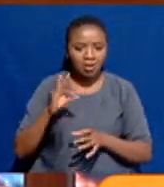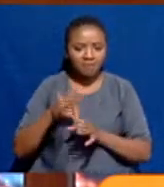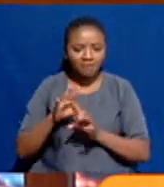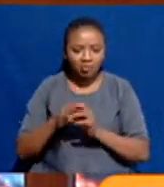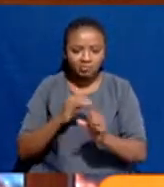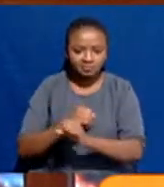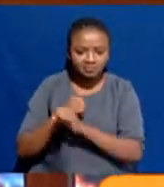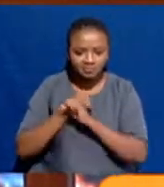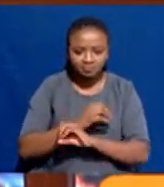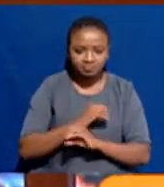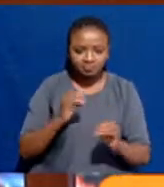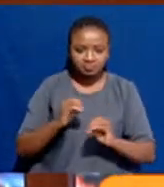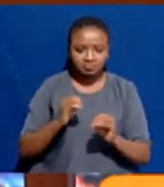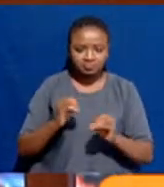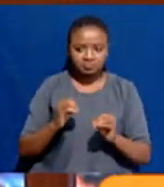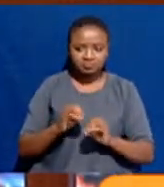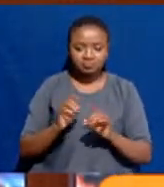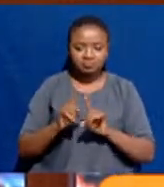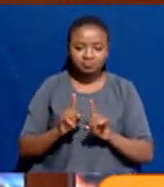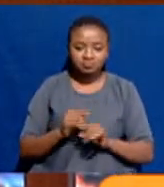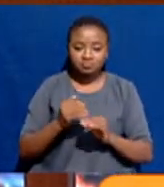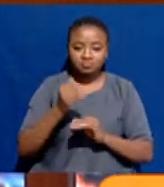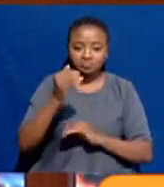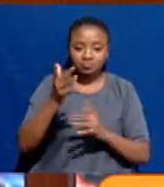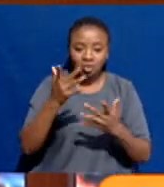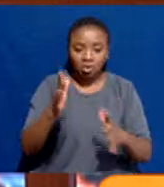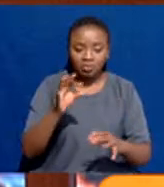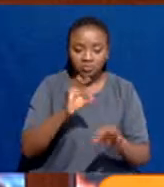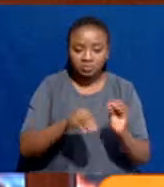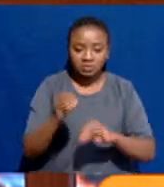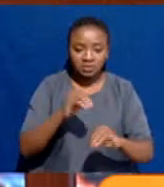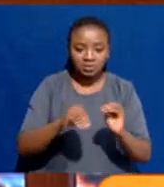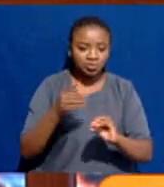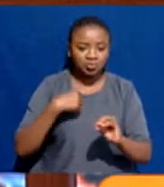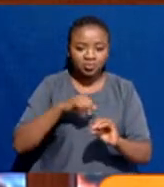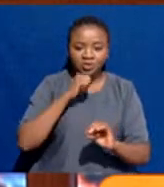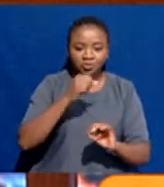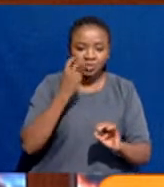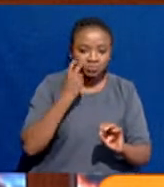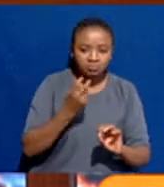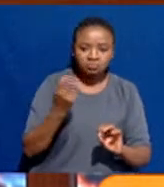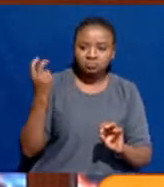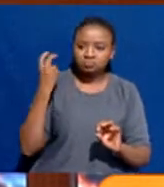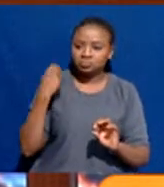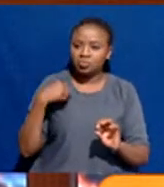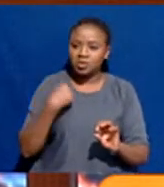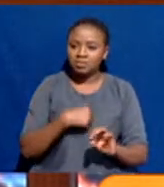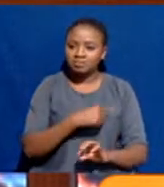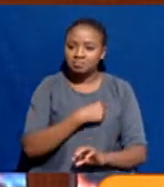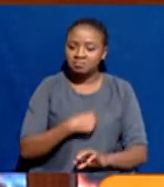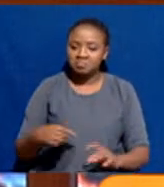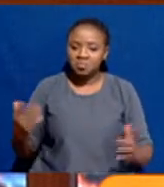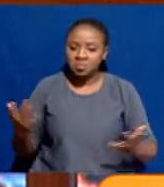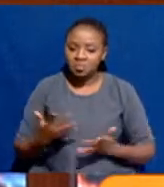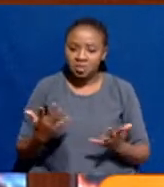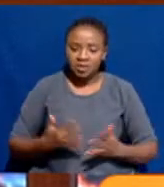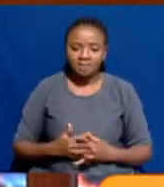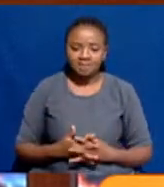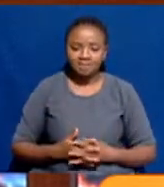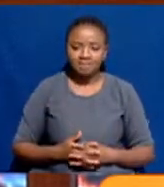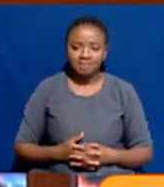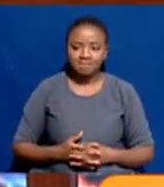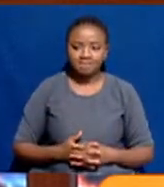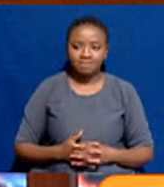what's more sadder is that even after losing the elections, there was no reflection. And I hate it when people don't